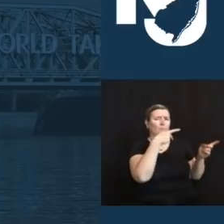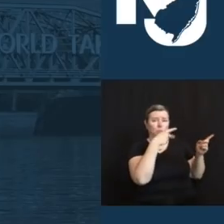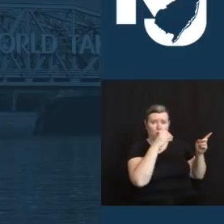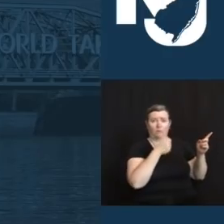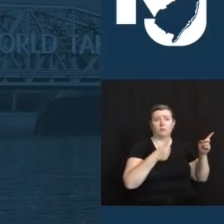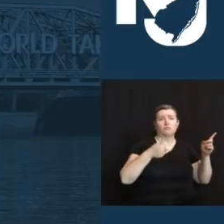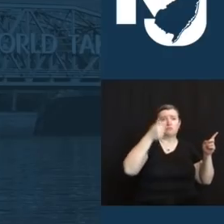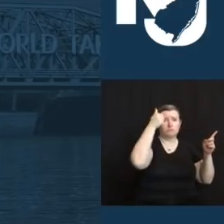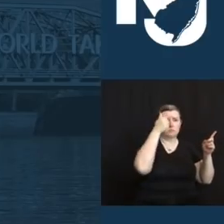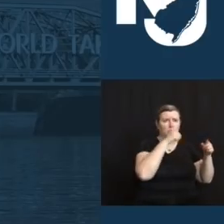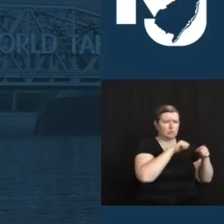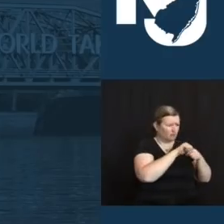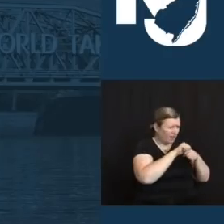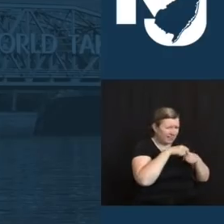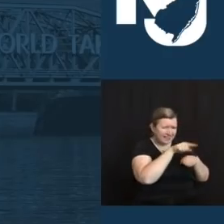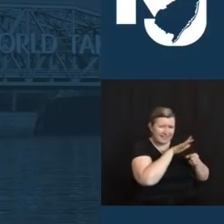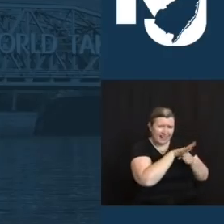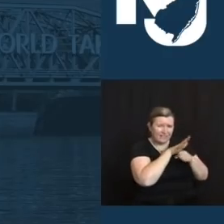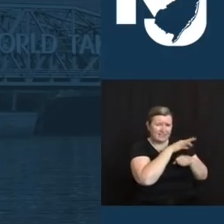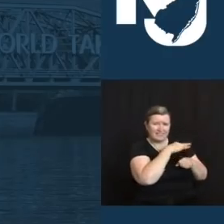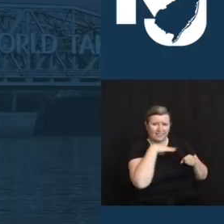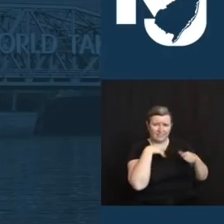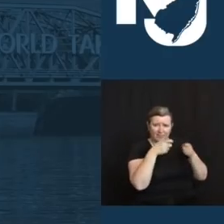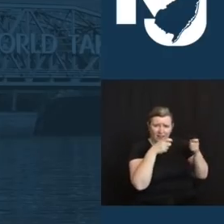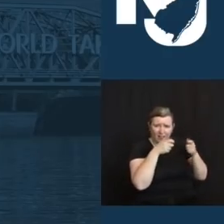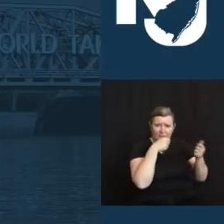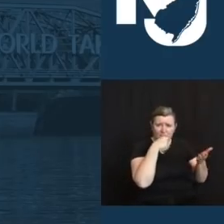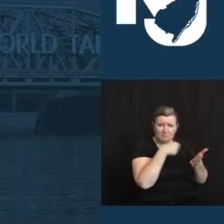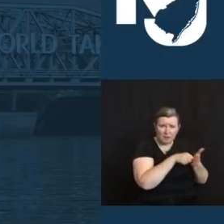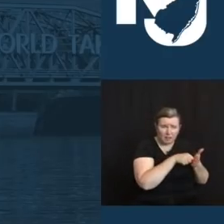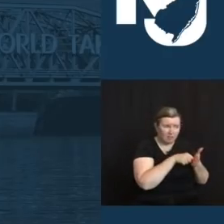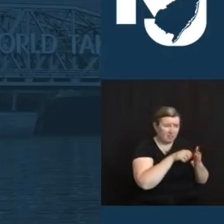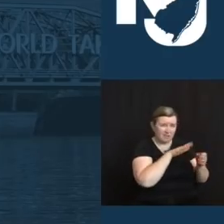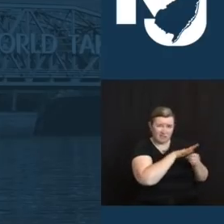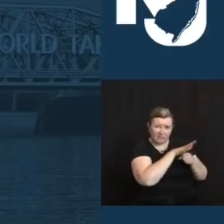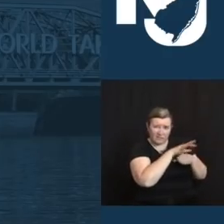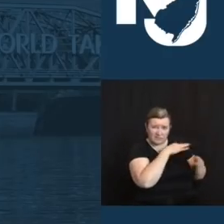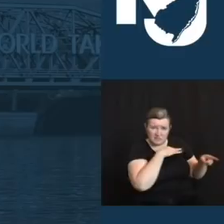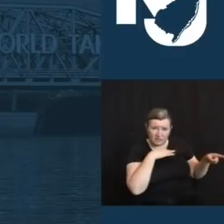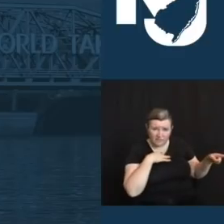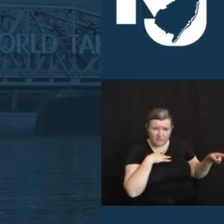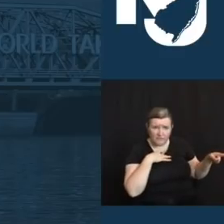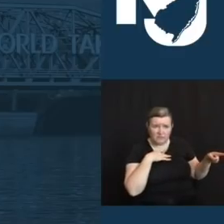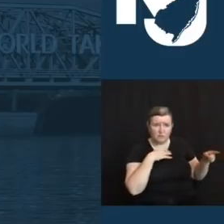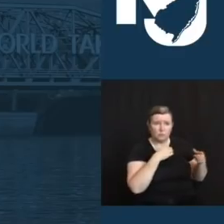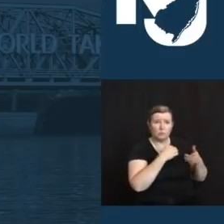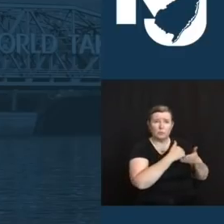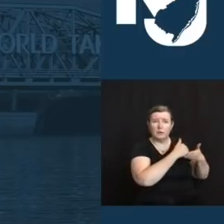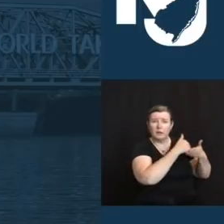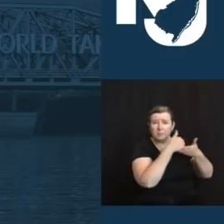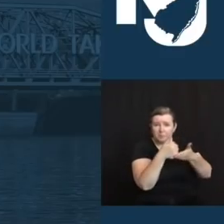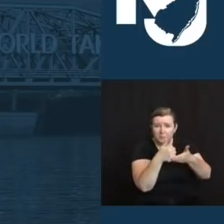workforce, where they were on manpower relative to where